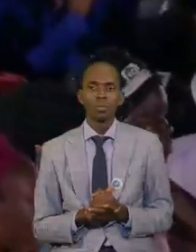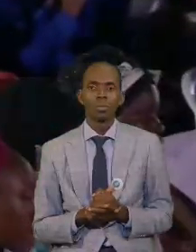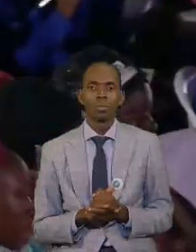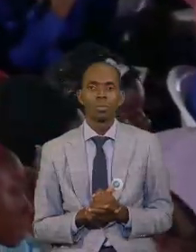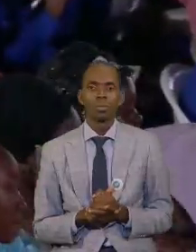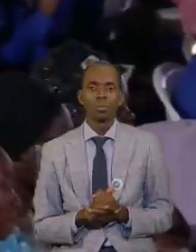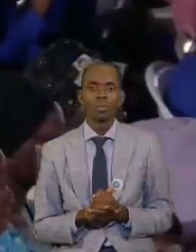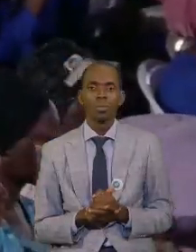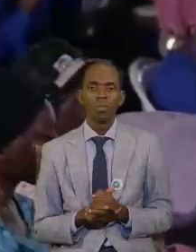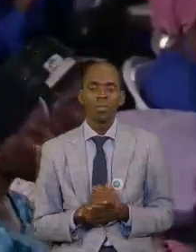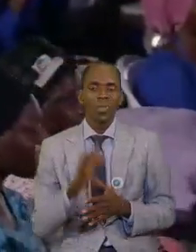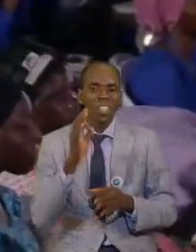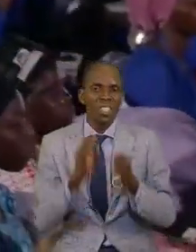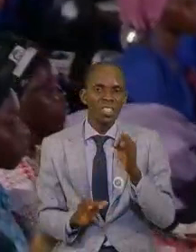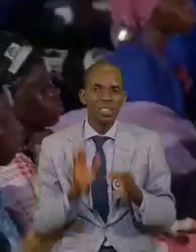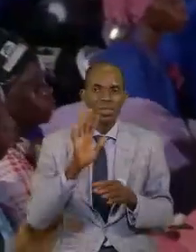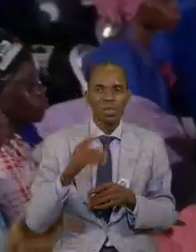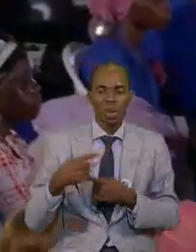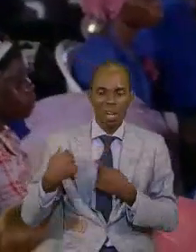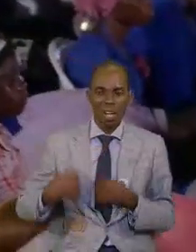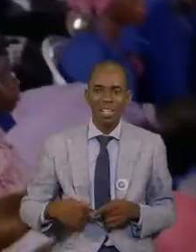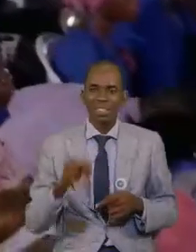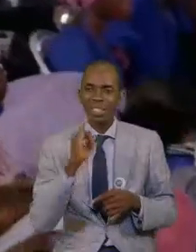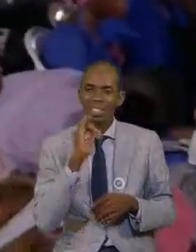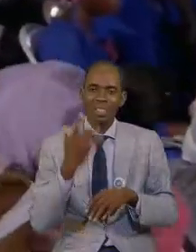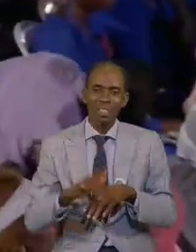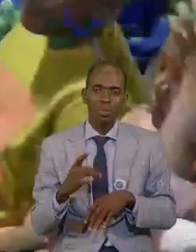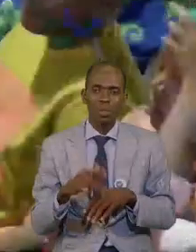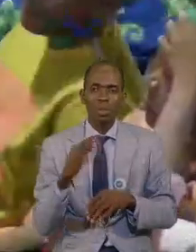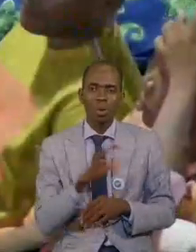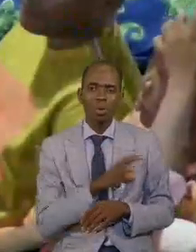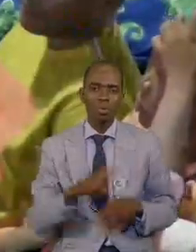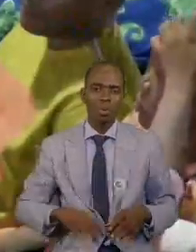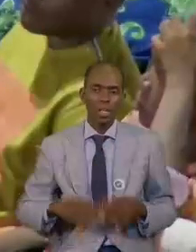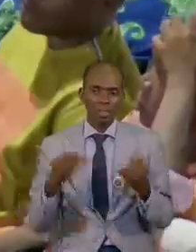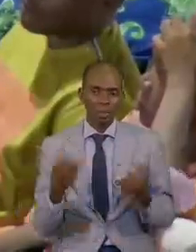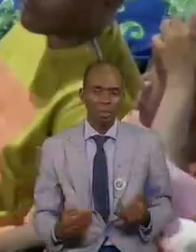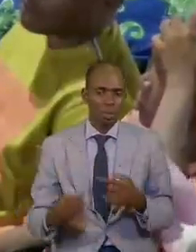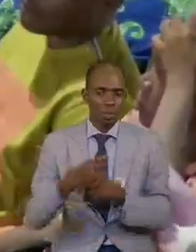If your heart is empty of Christ the Savior,